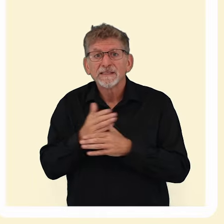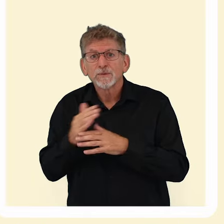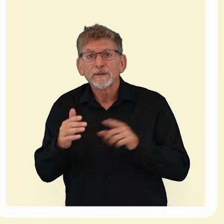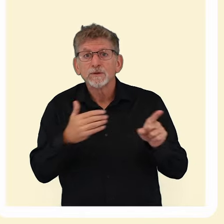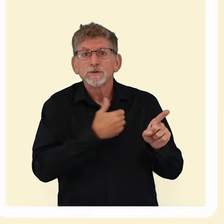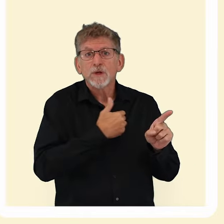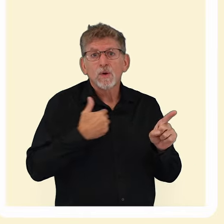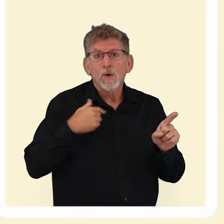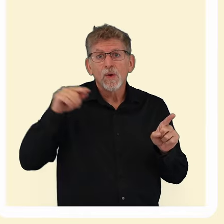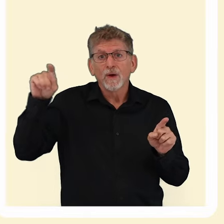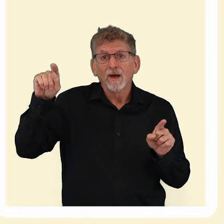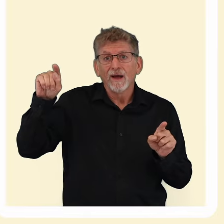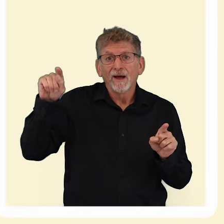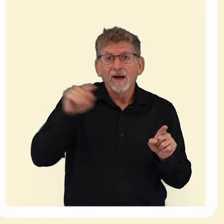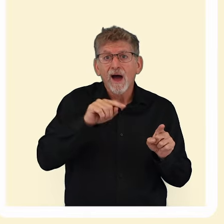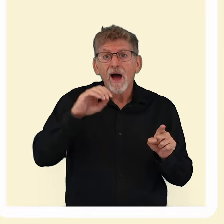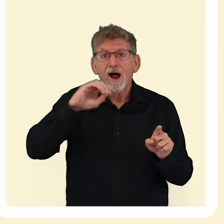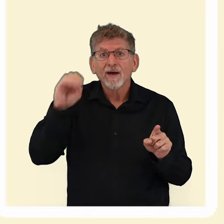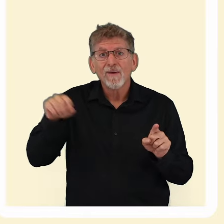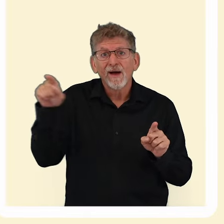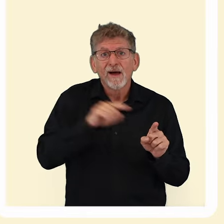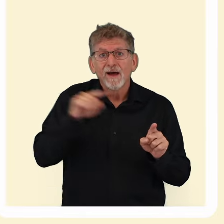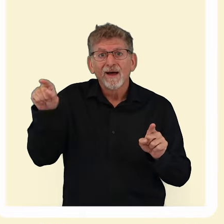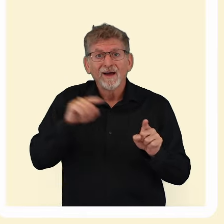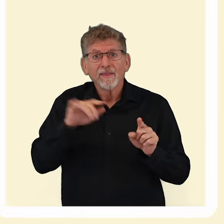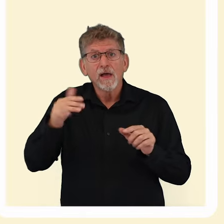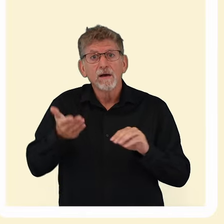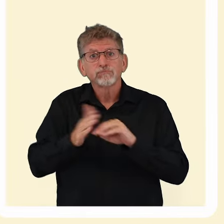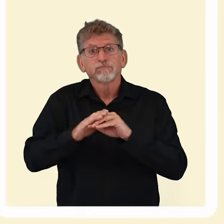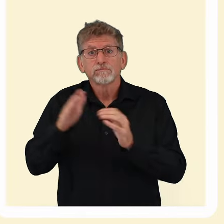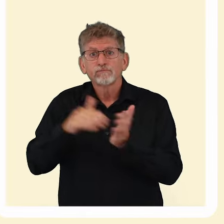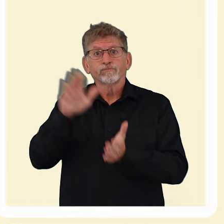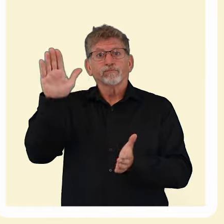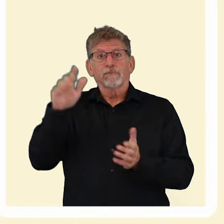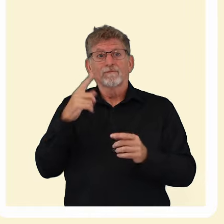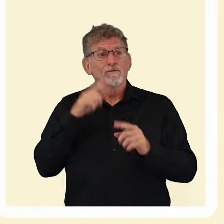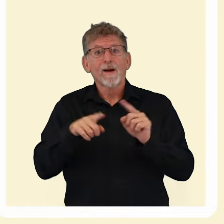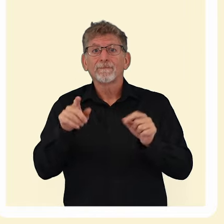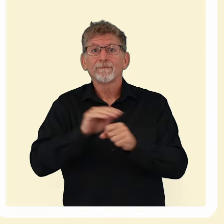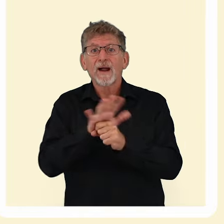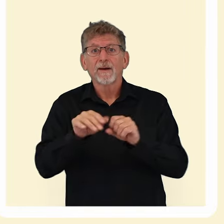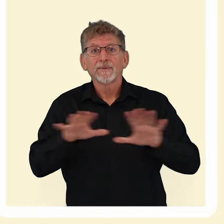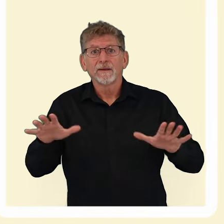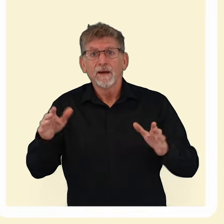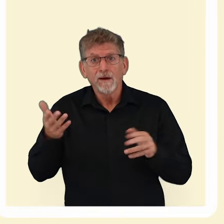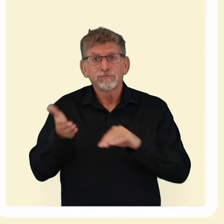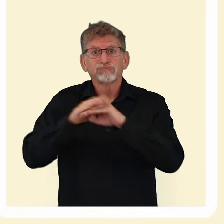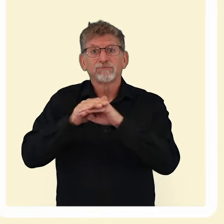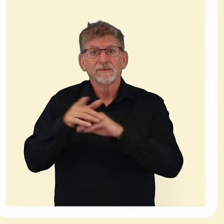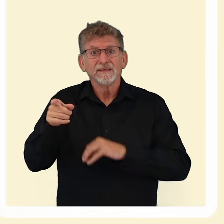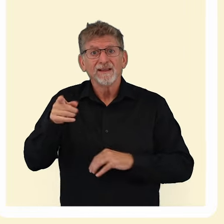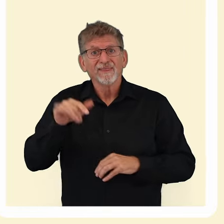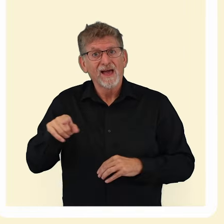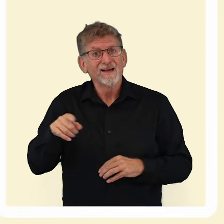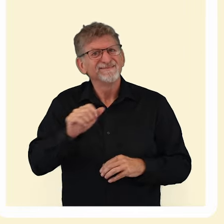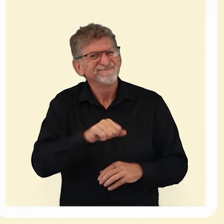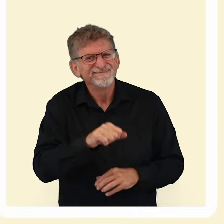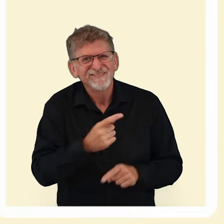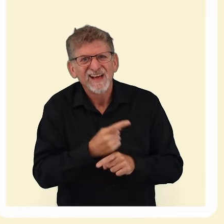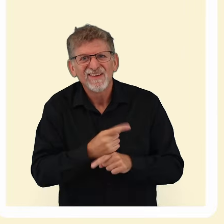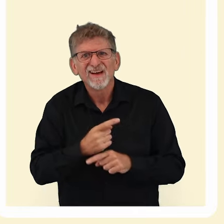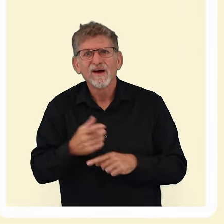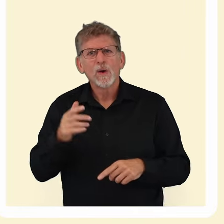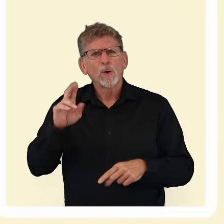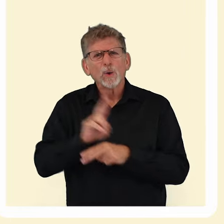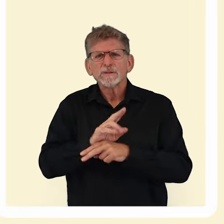the bounce back from the pandemic a little bit, right? You're right. Yeah. You're right. Totally right. And we deployed all availability capacity we had at that time.